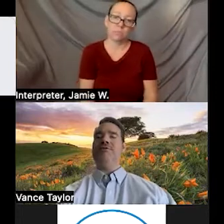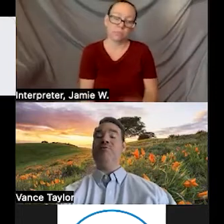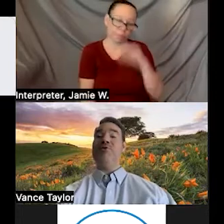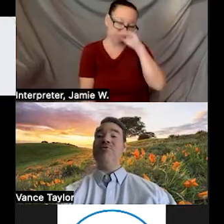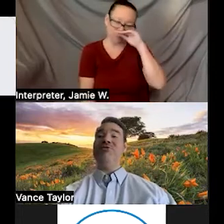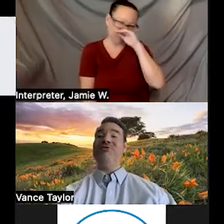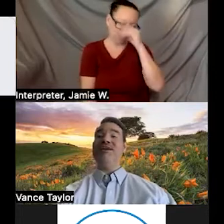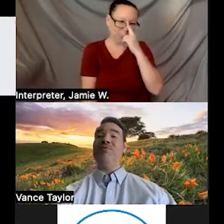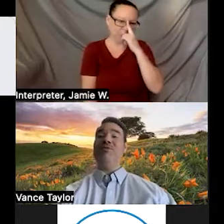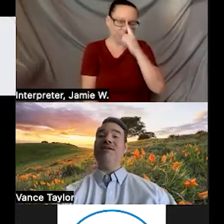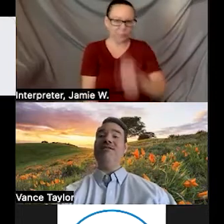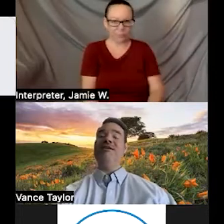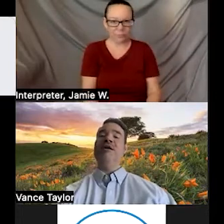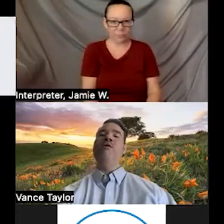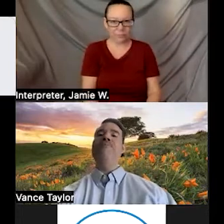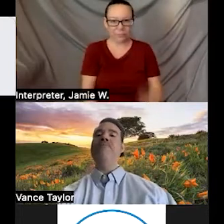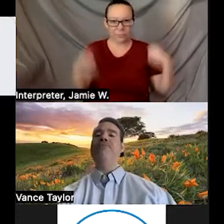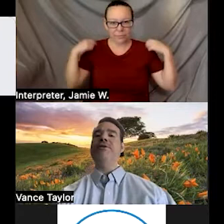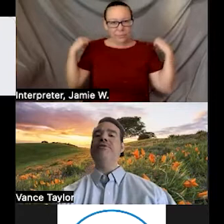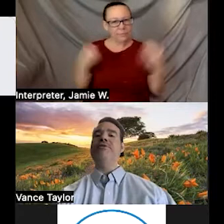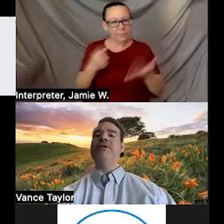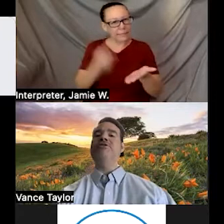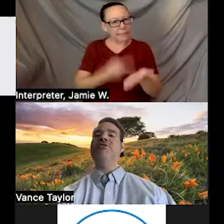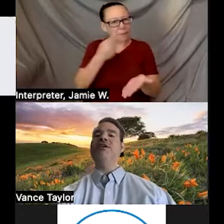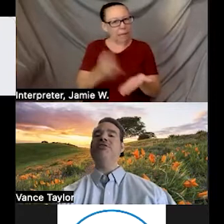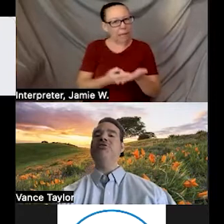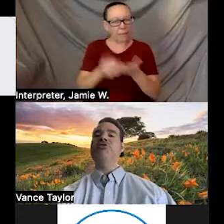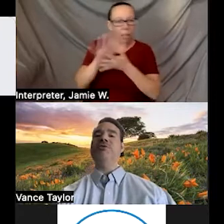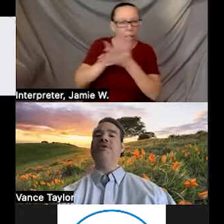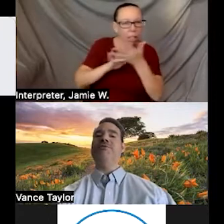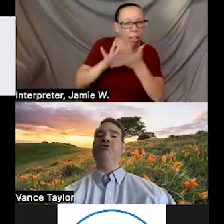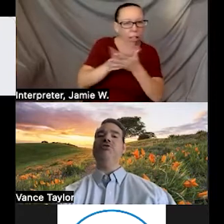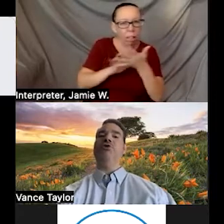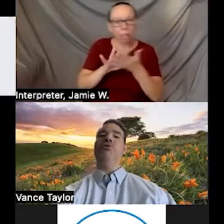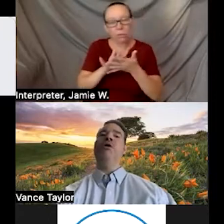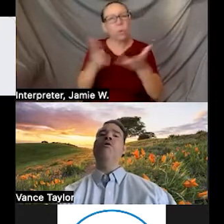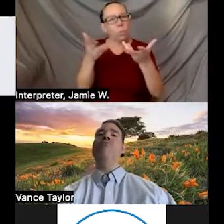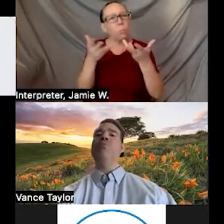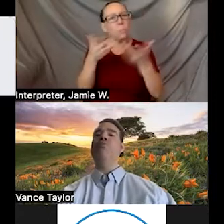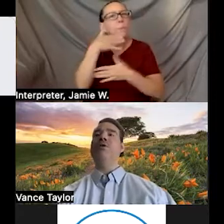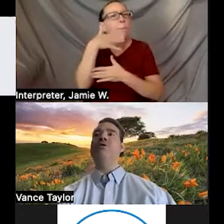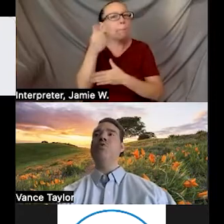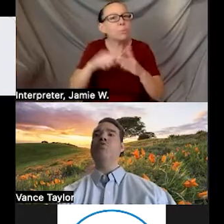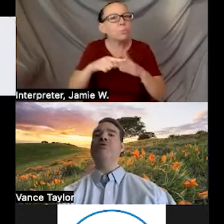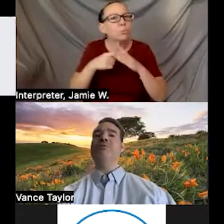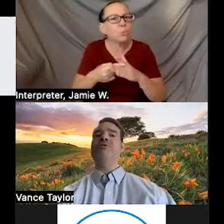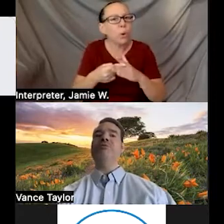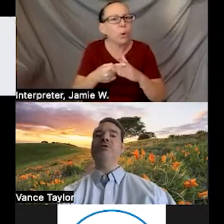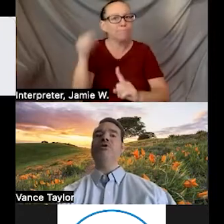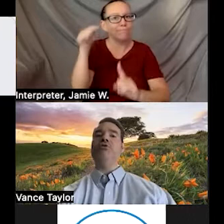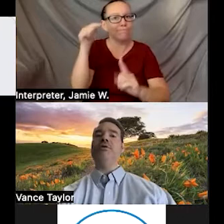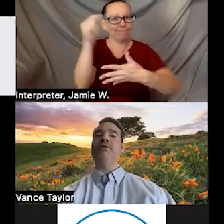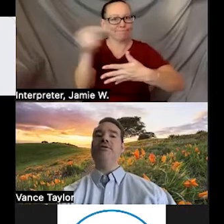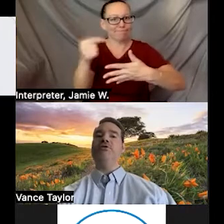that is, but we don't always know exactly what that is. And so it's just kind of easier to start with the definition. So when we're talking about